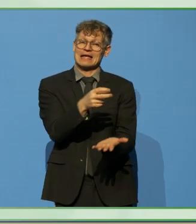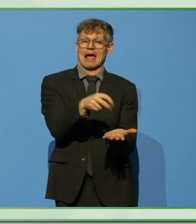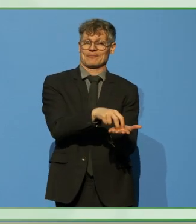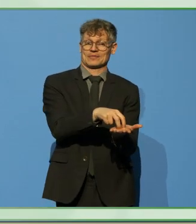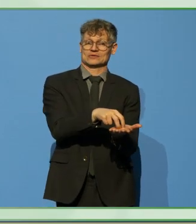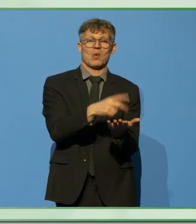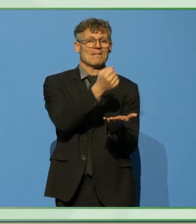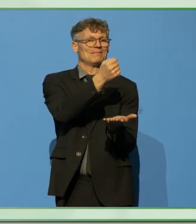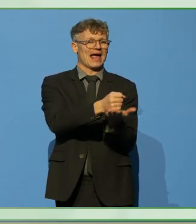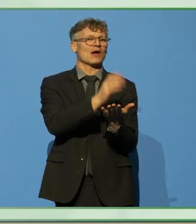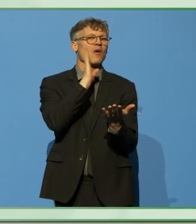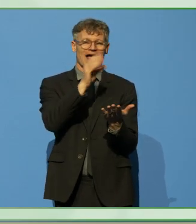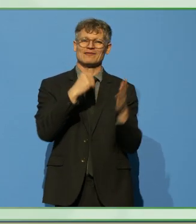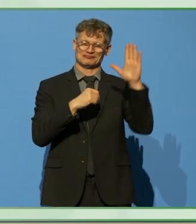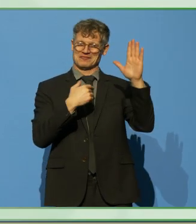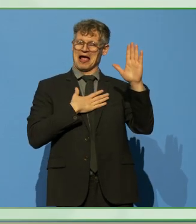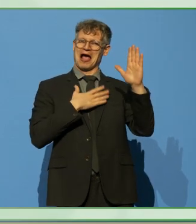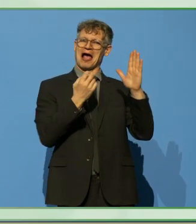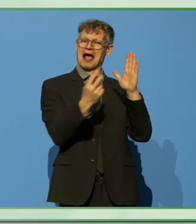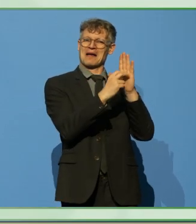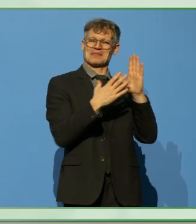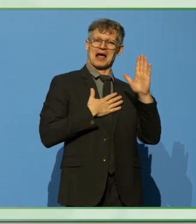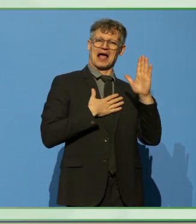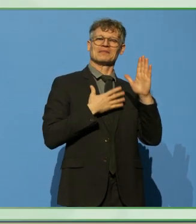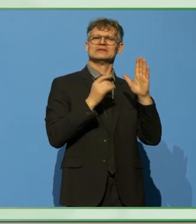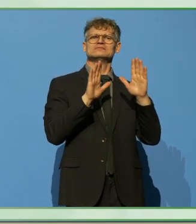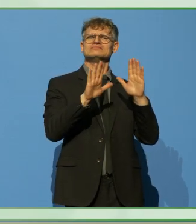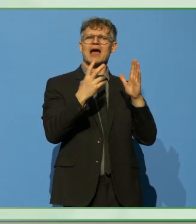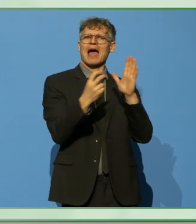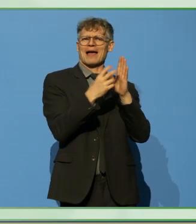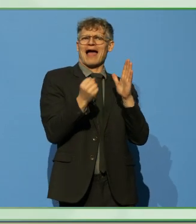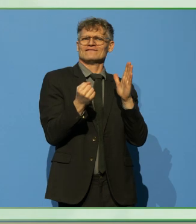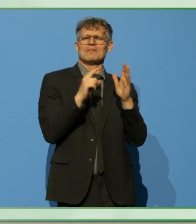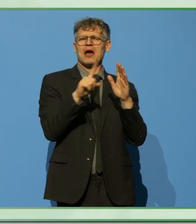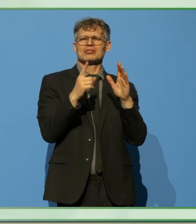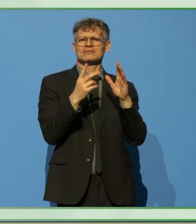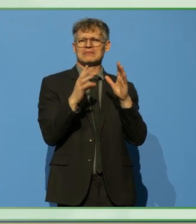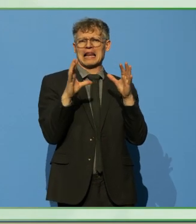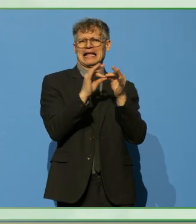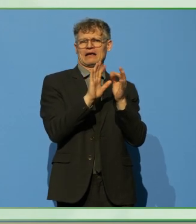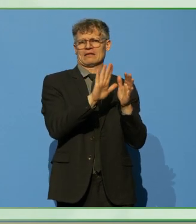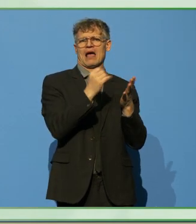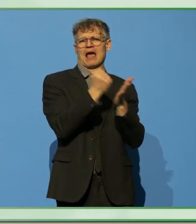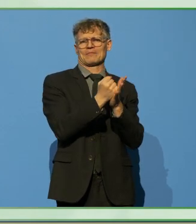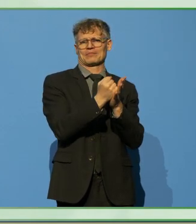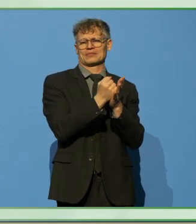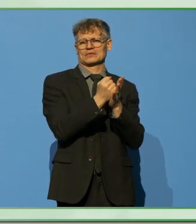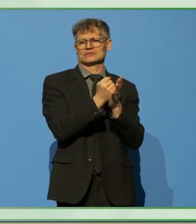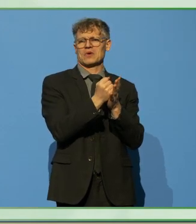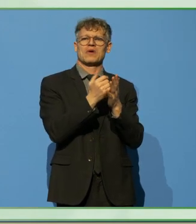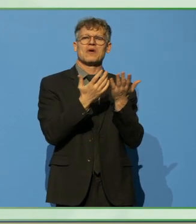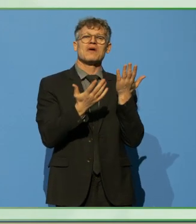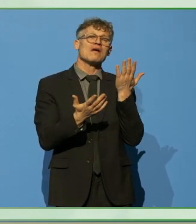own solutions. So we need to make sure that they have the right requirements. The legislation already puts quite a high bar